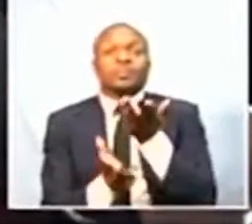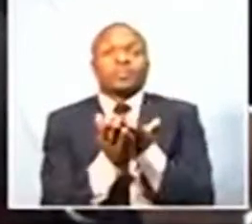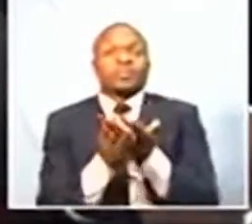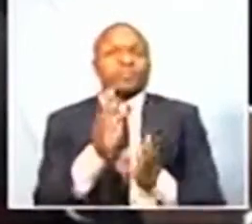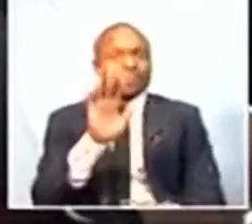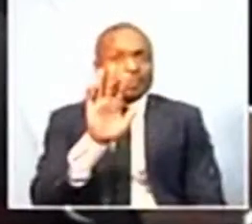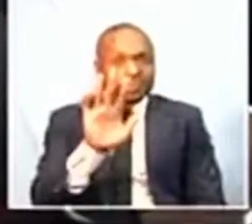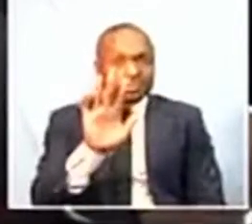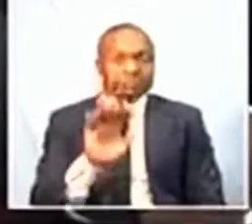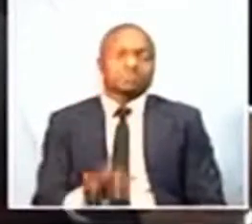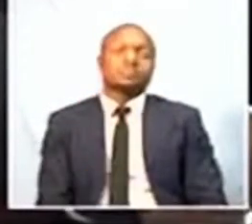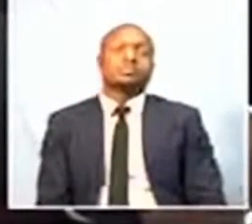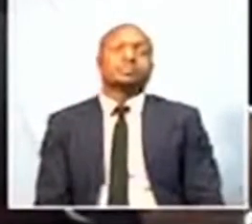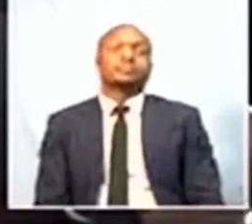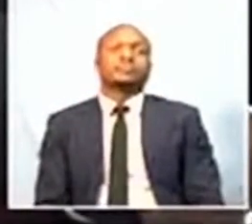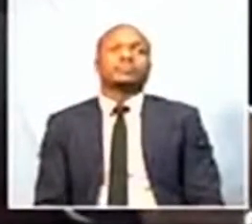5,